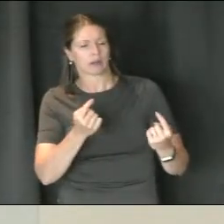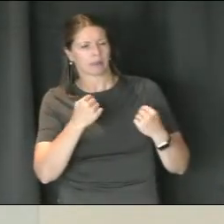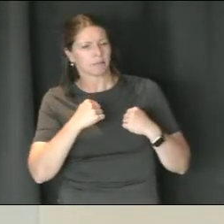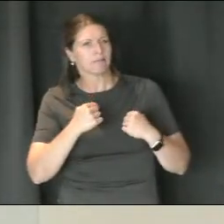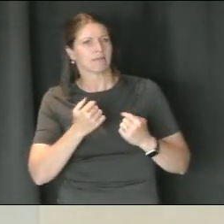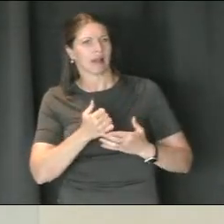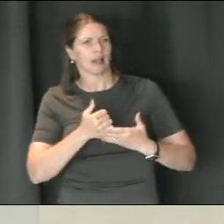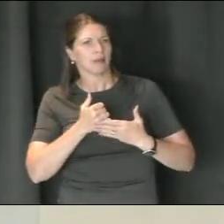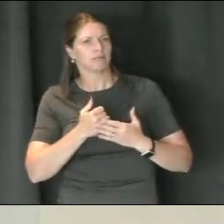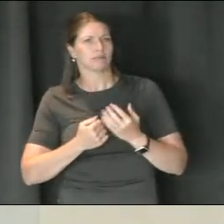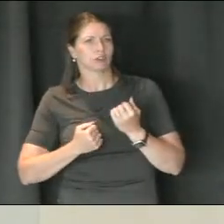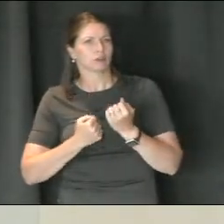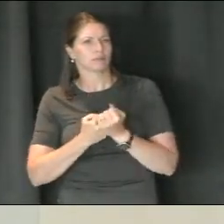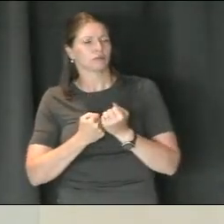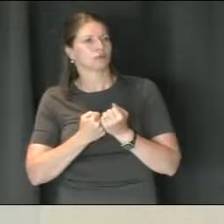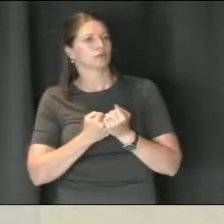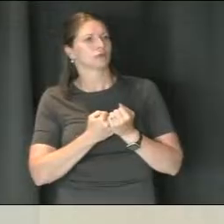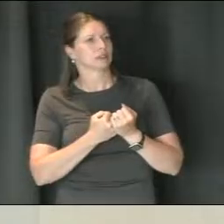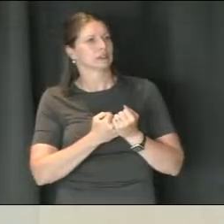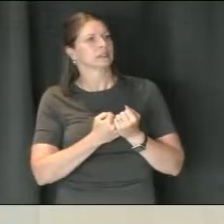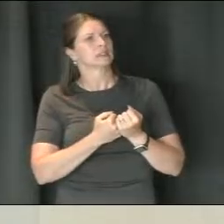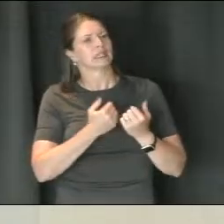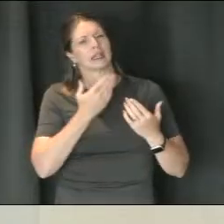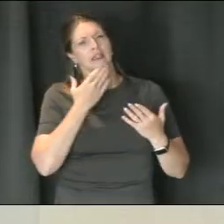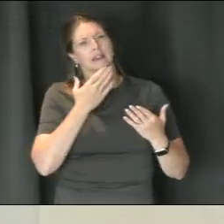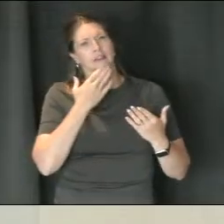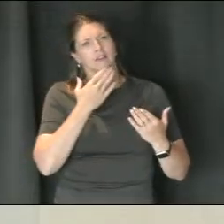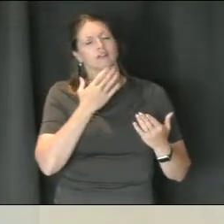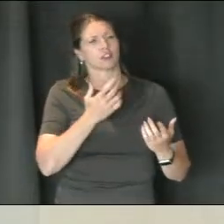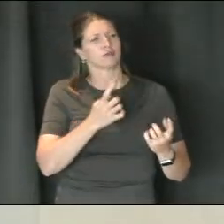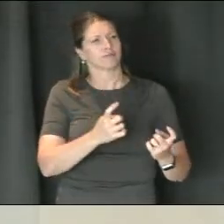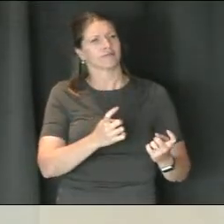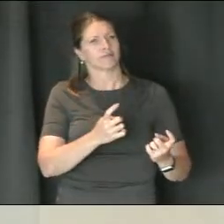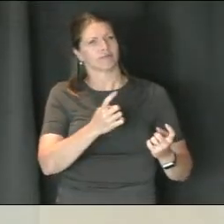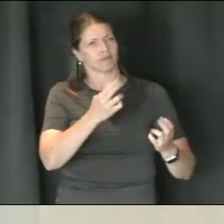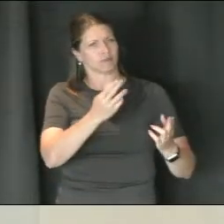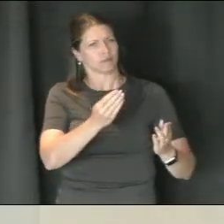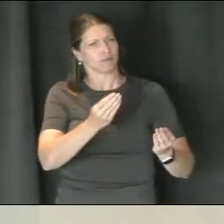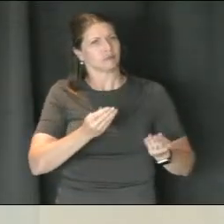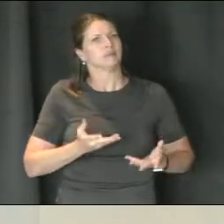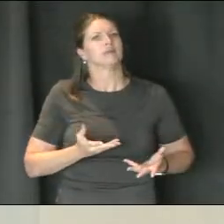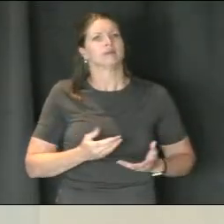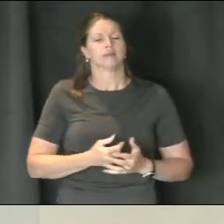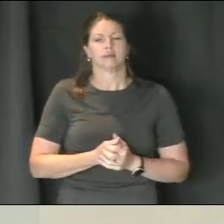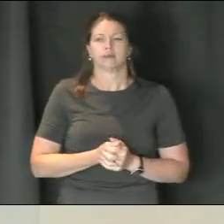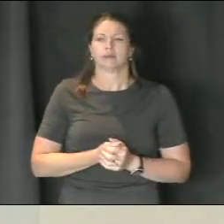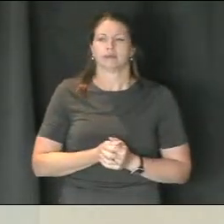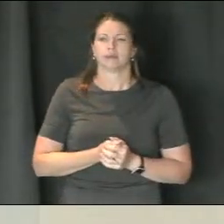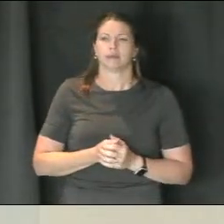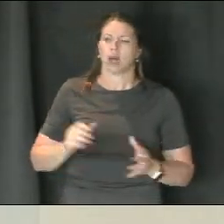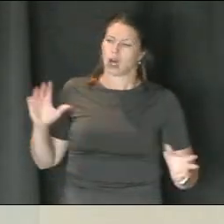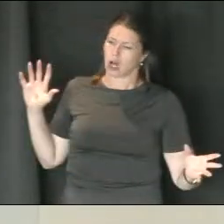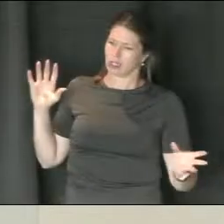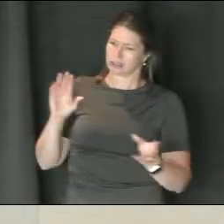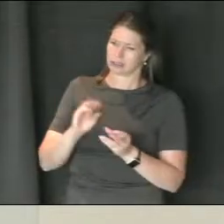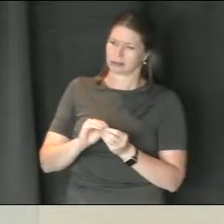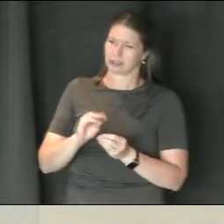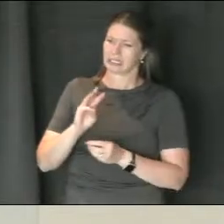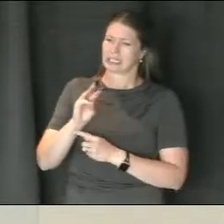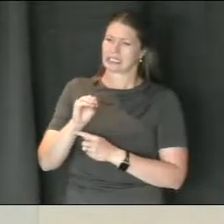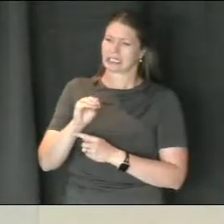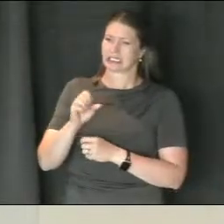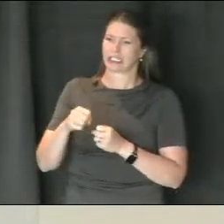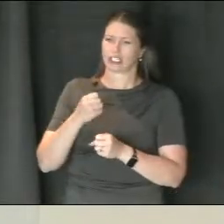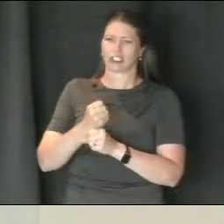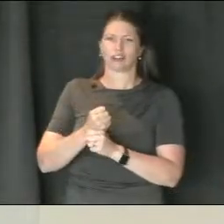I greet you. Thank you for this award marking 60 years of my living in this